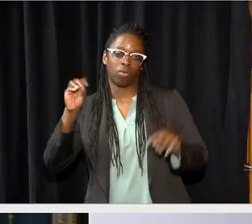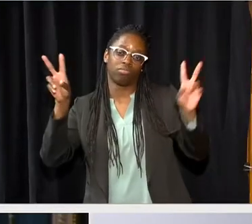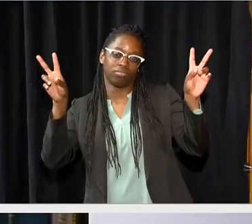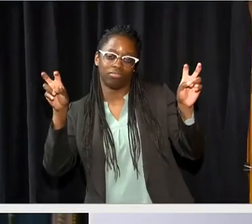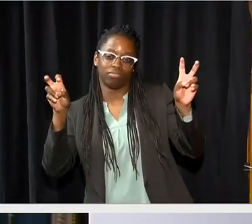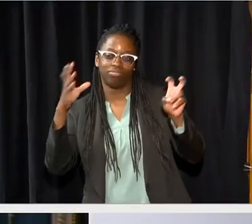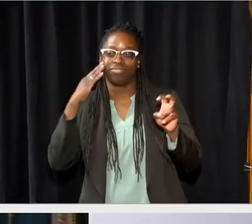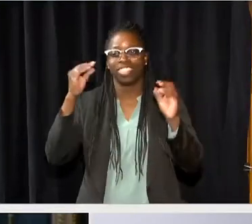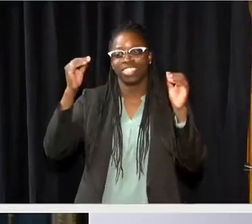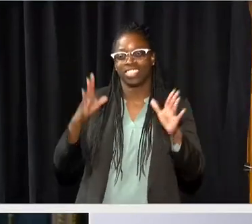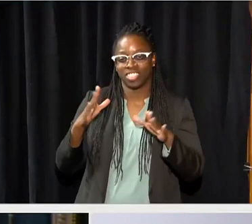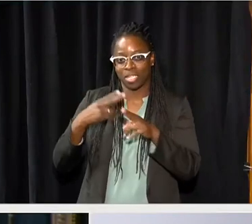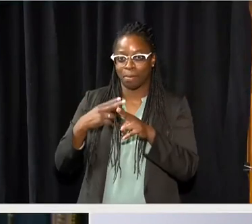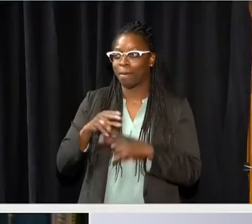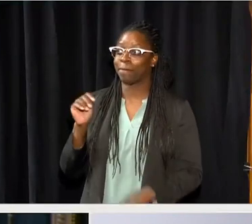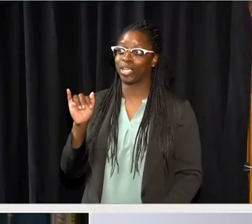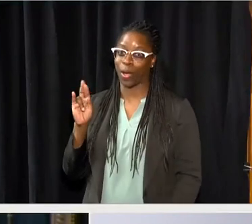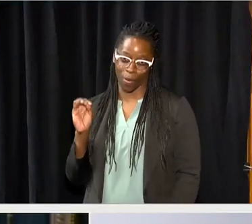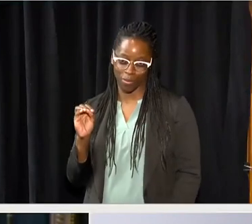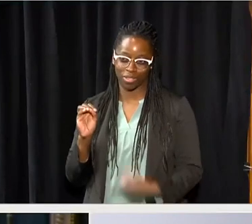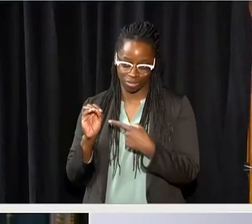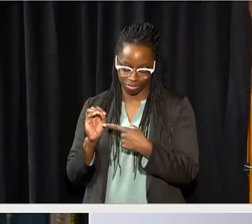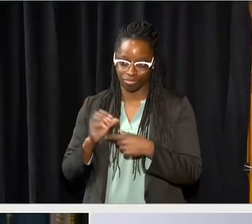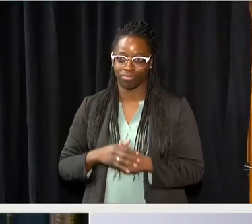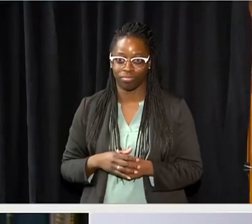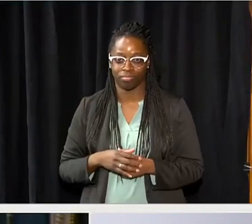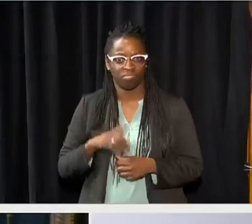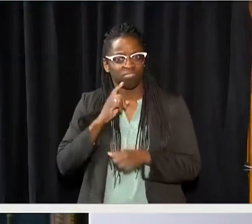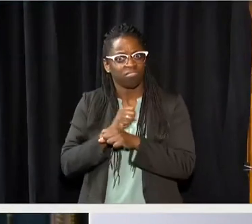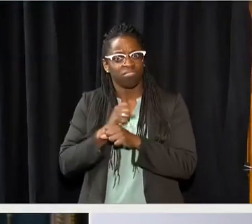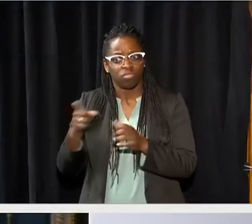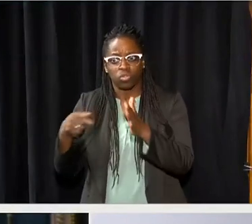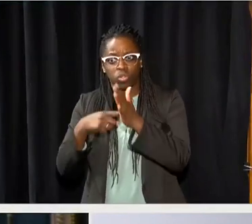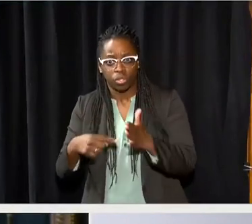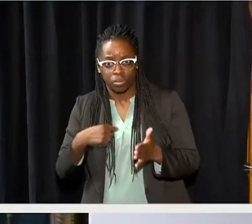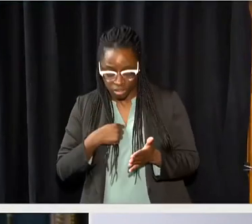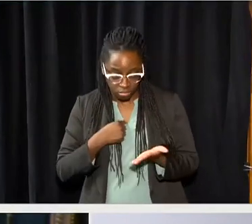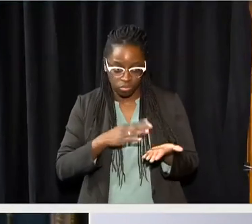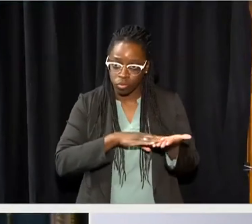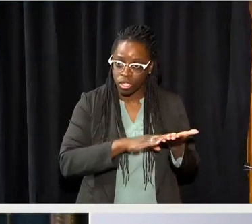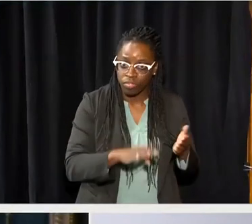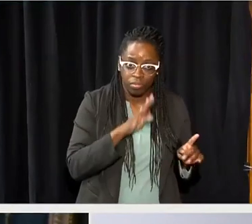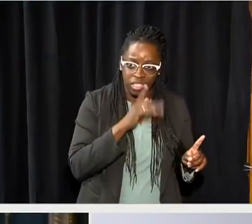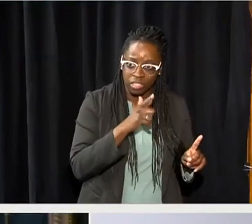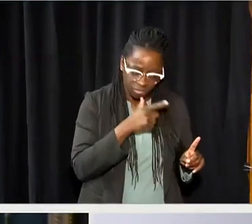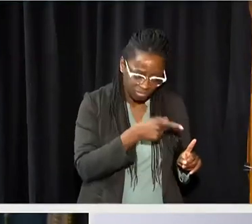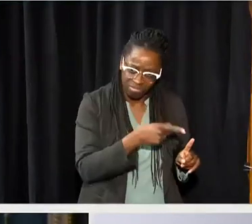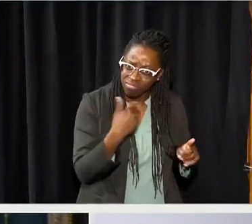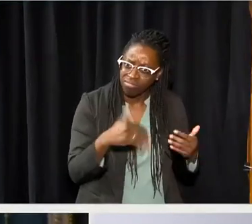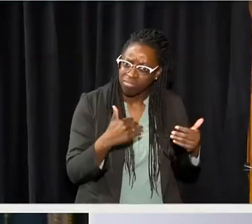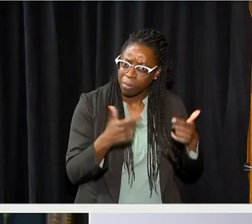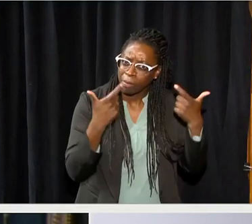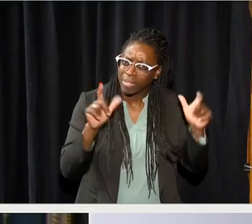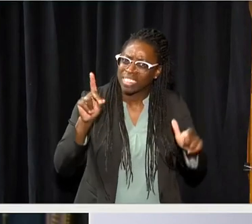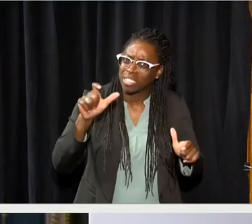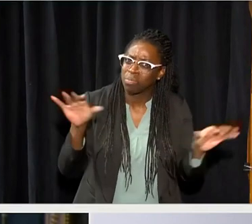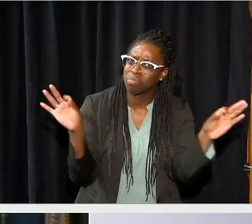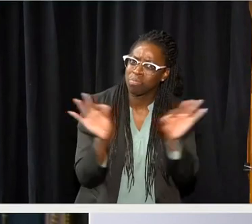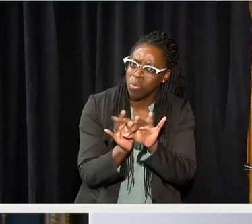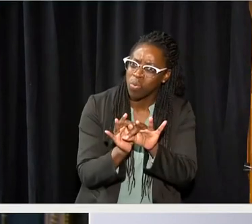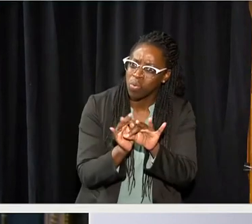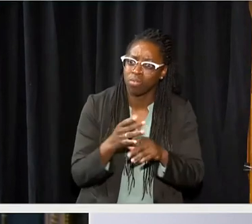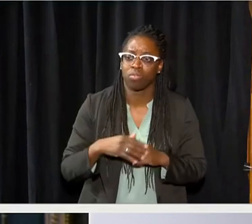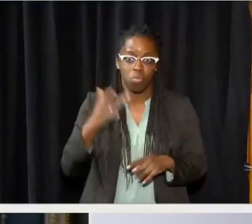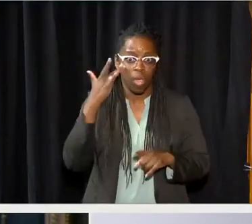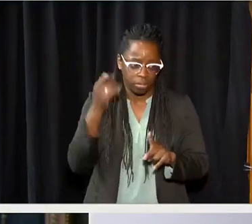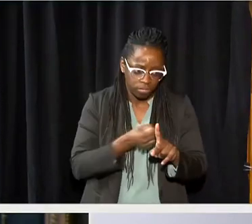him, taught us that free meals mean so much to kids and families out